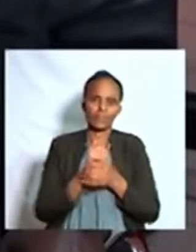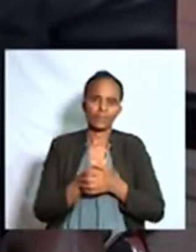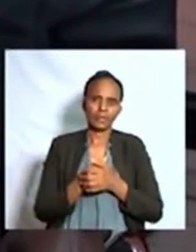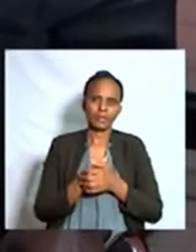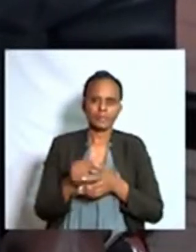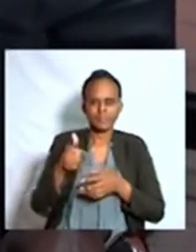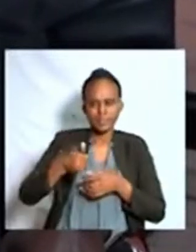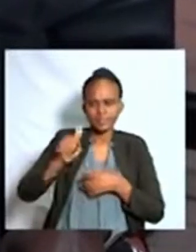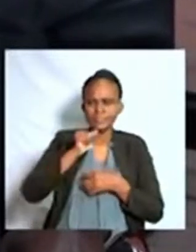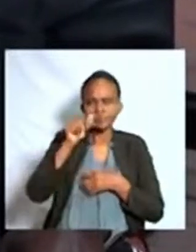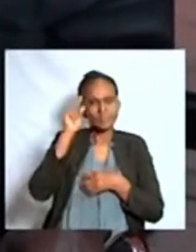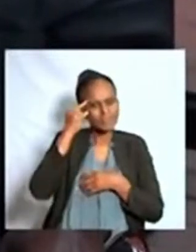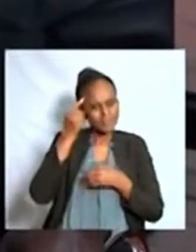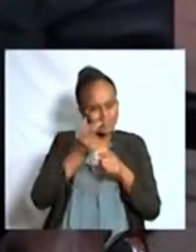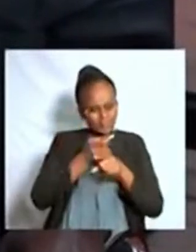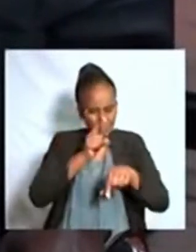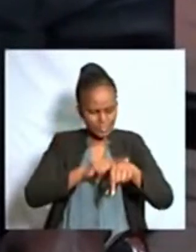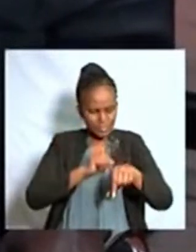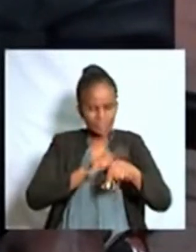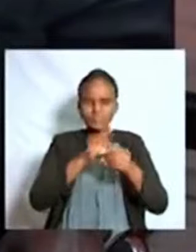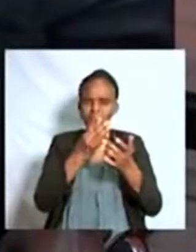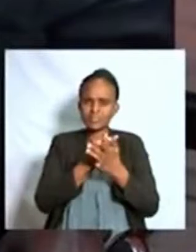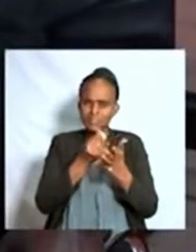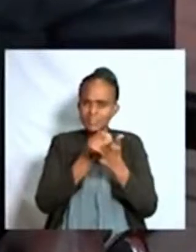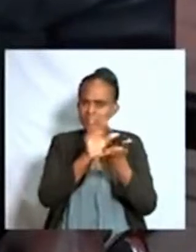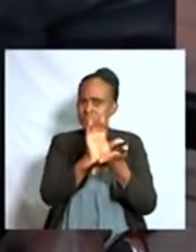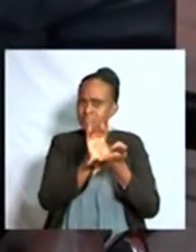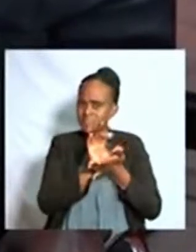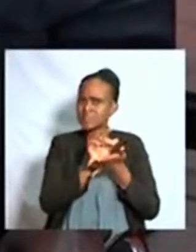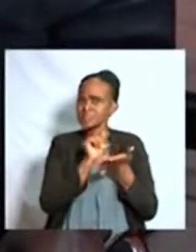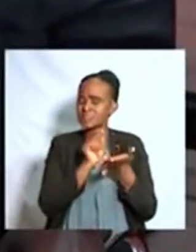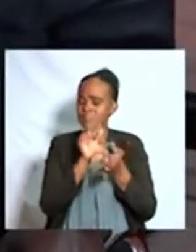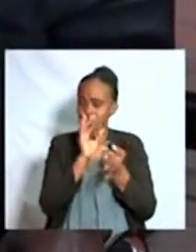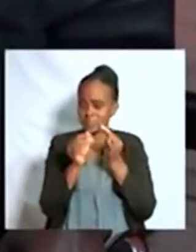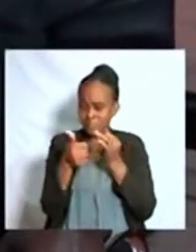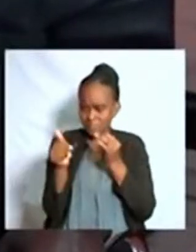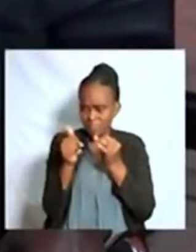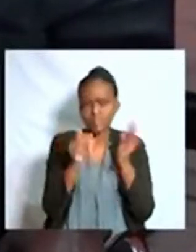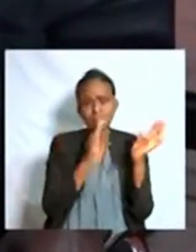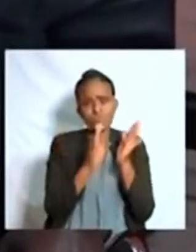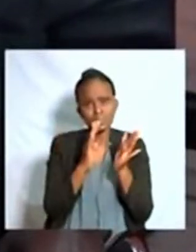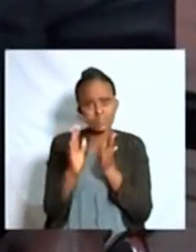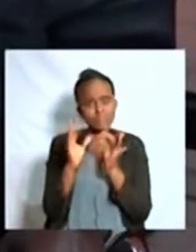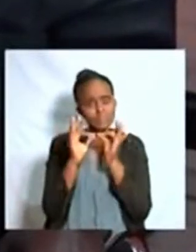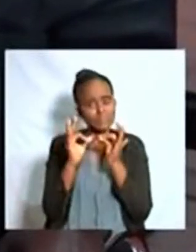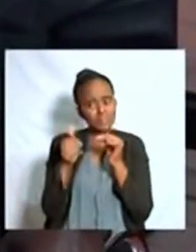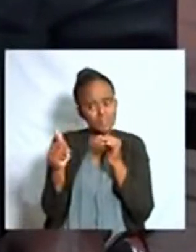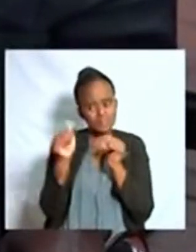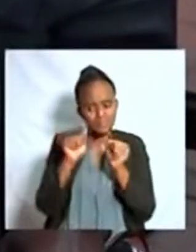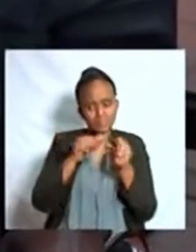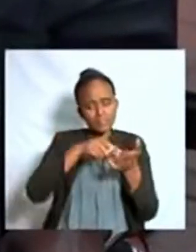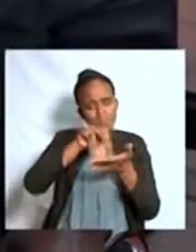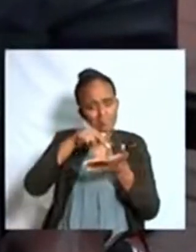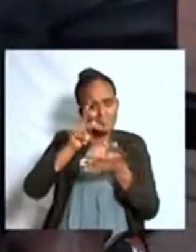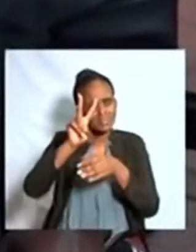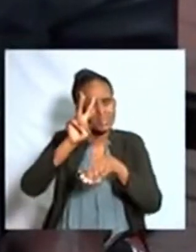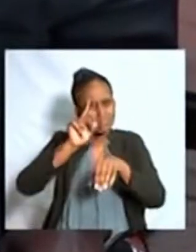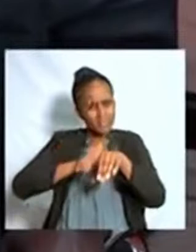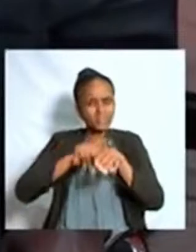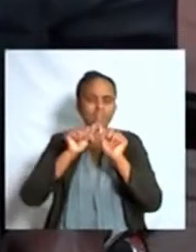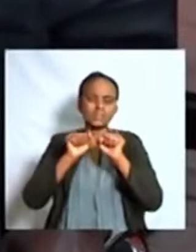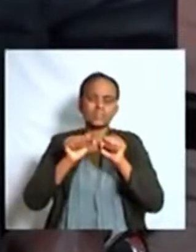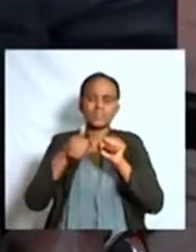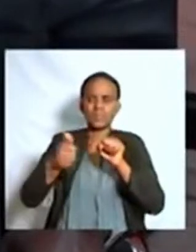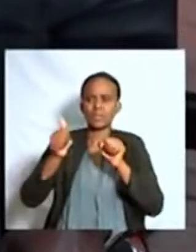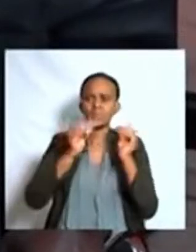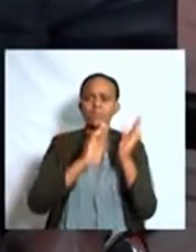Don't you think from that period that the money was borrowed, if you had planned properly, you would have paid at once? What was the